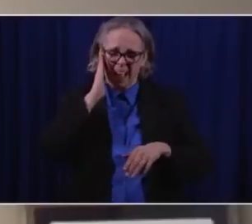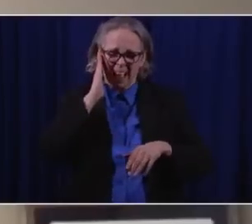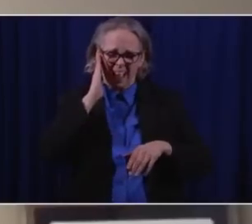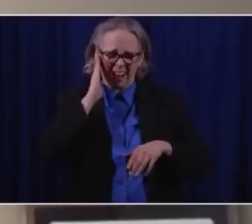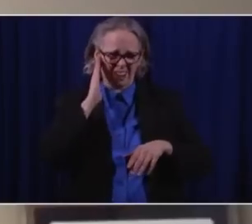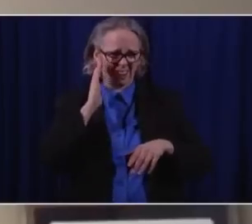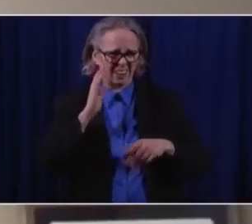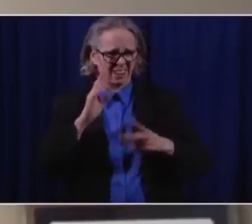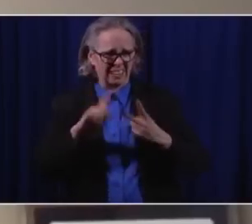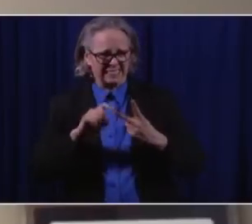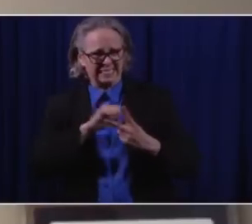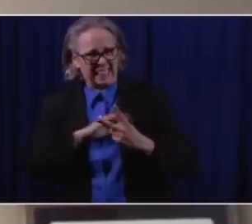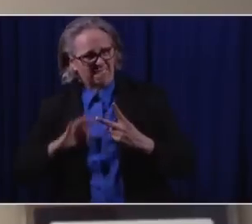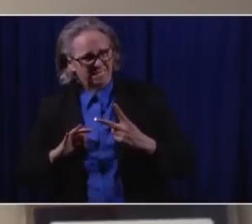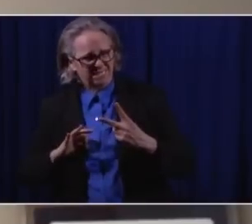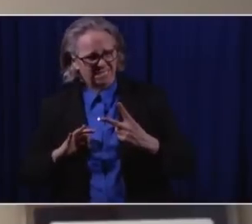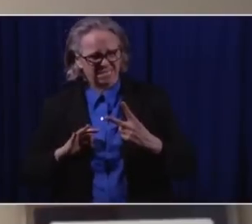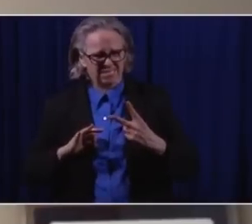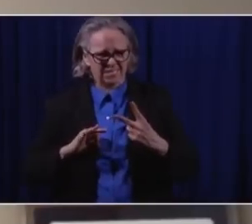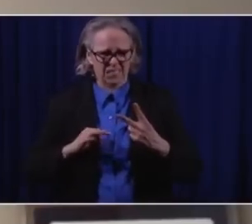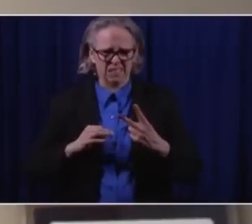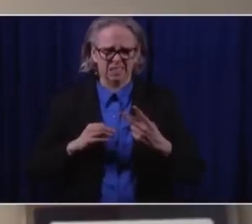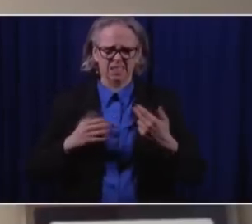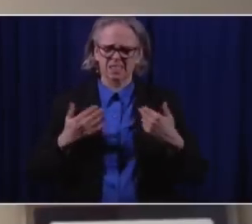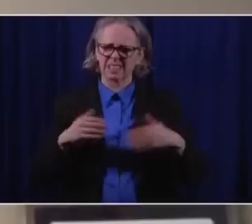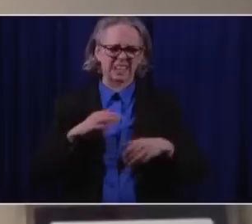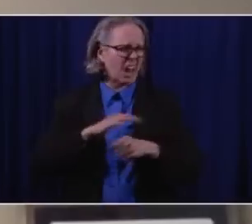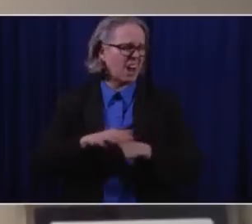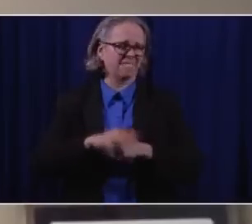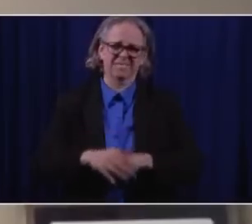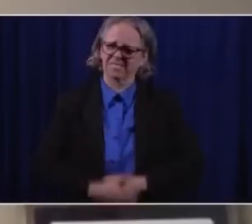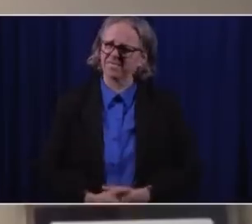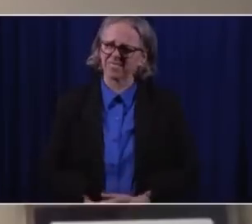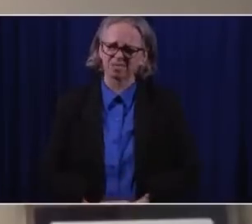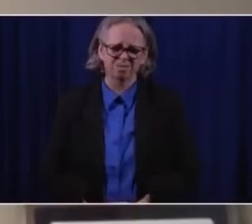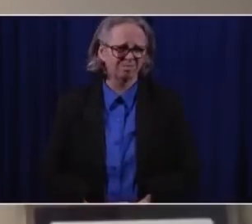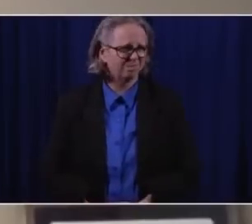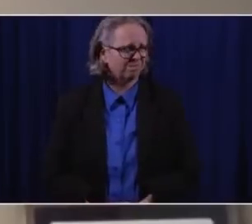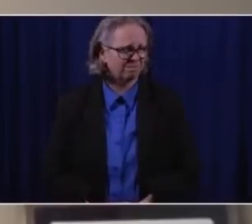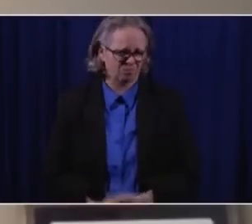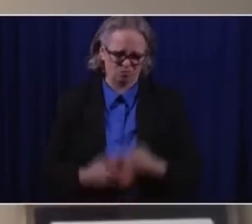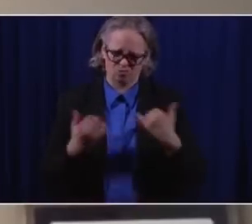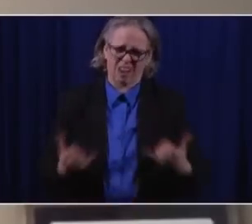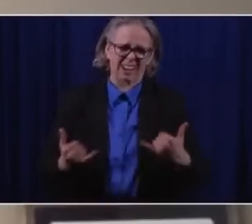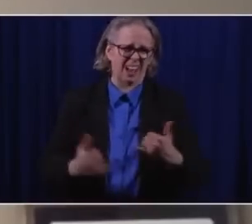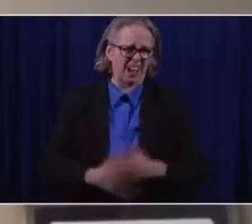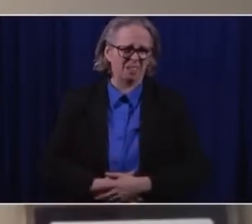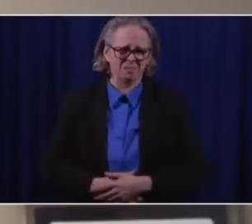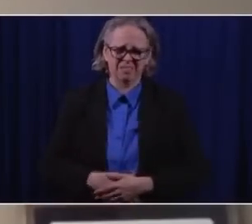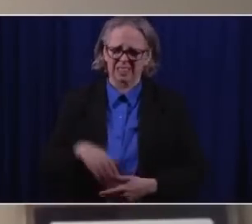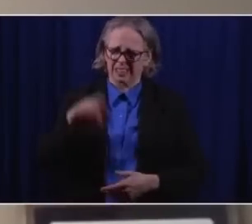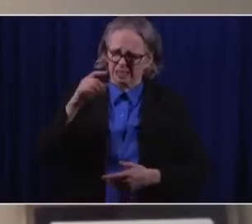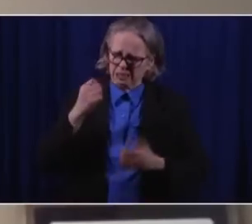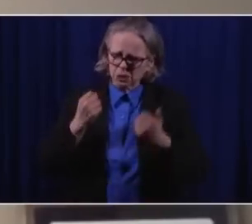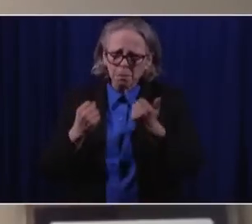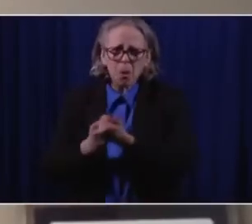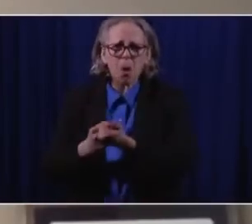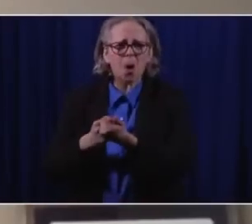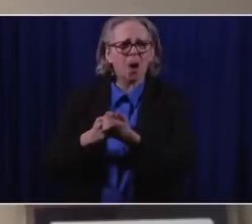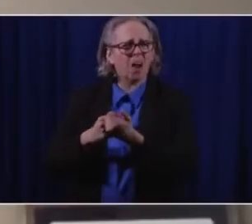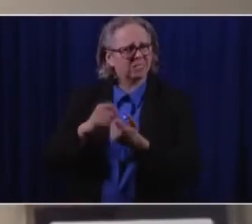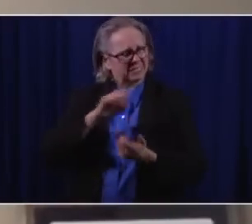tight. The answer to supporting our workers, we do everything we can think of. There is a special focus now on